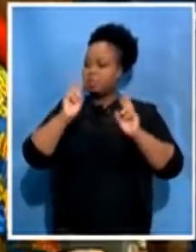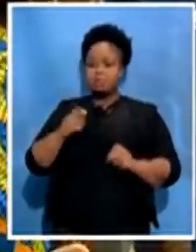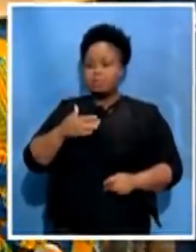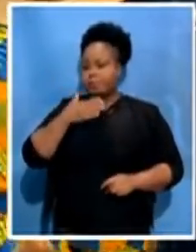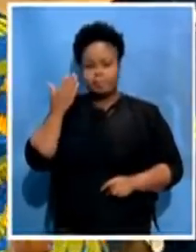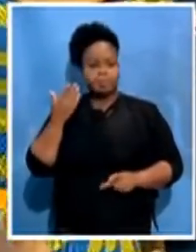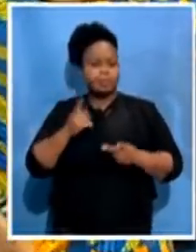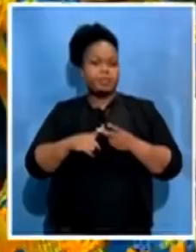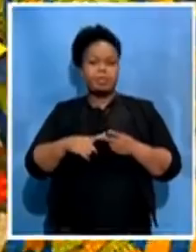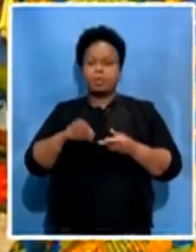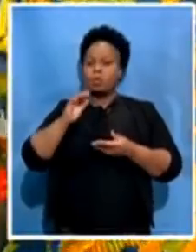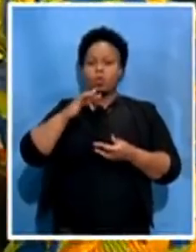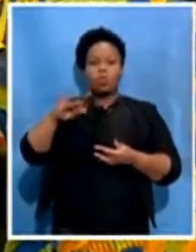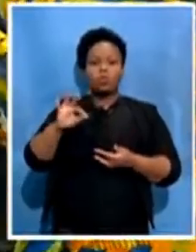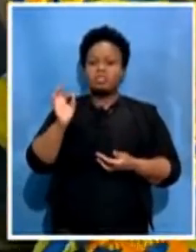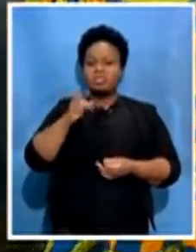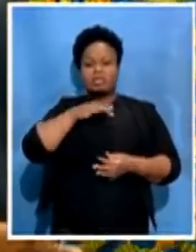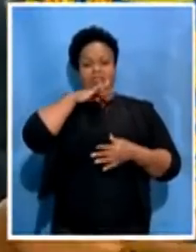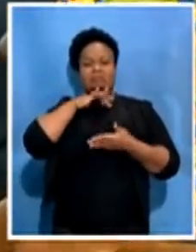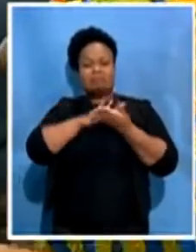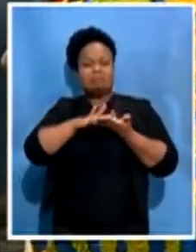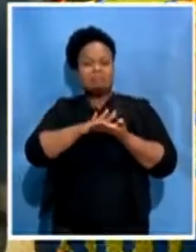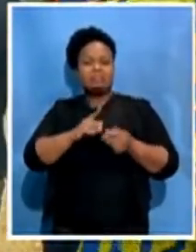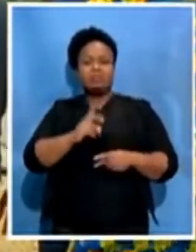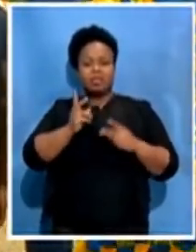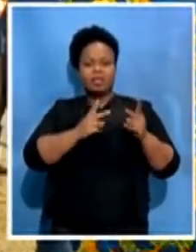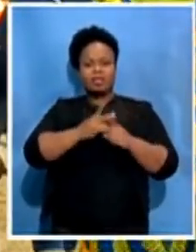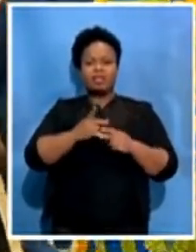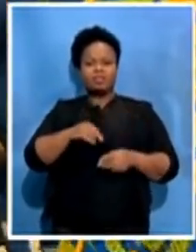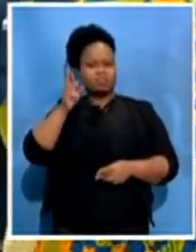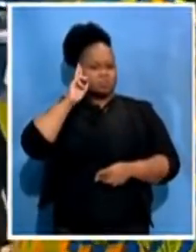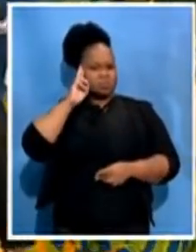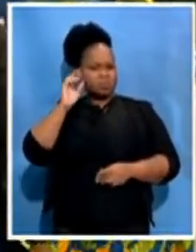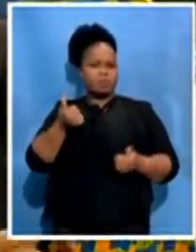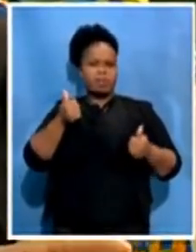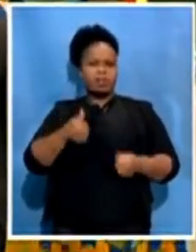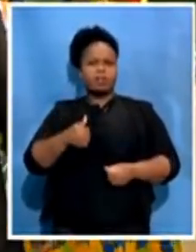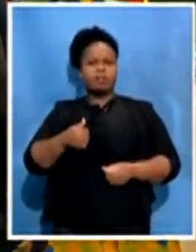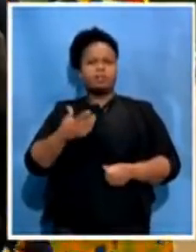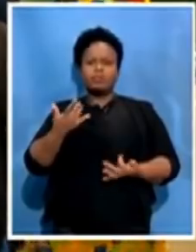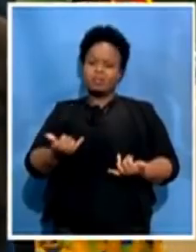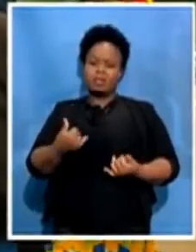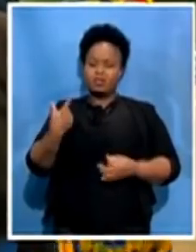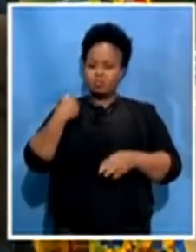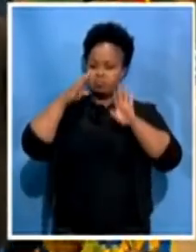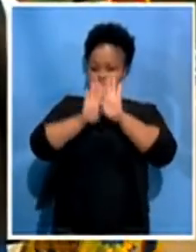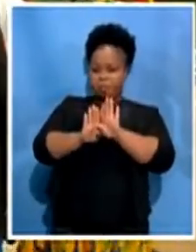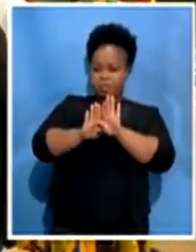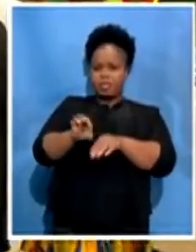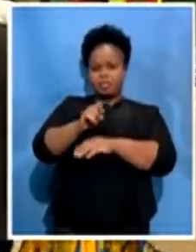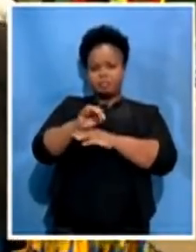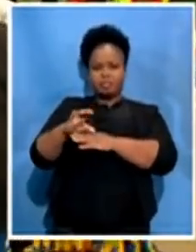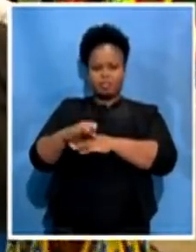also, Blaine, as you might recall, during the hard lockdown, SABC News ran several stories around